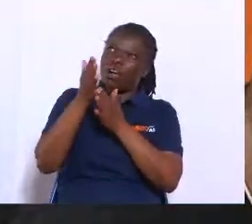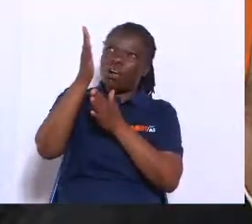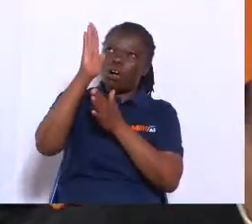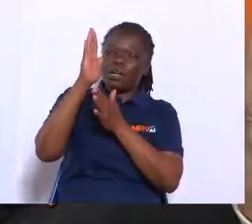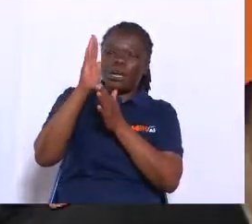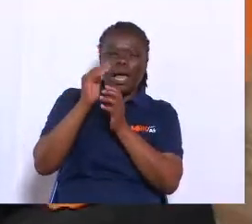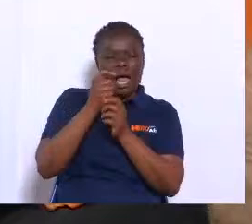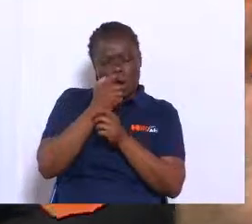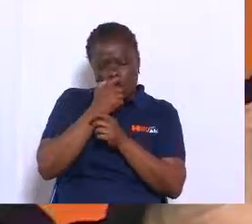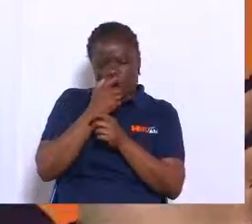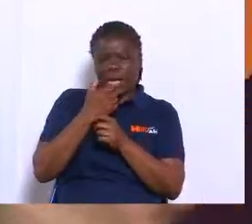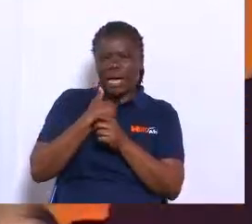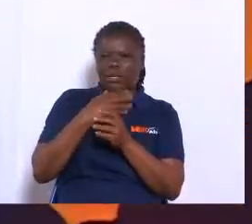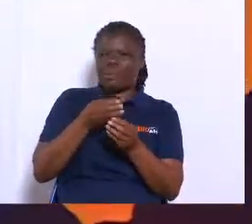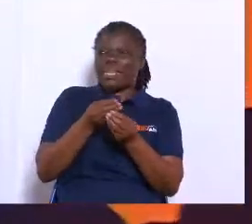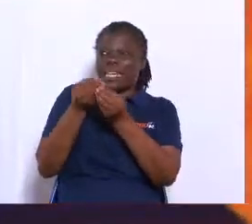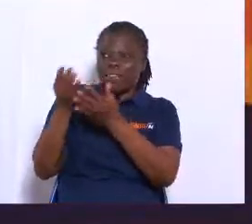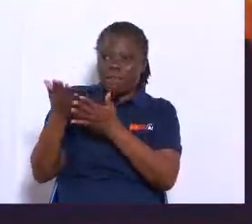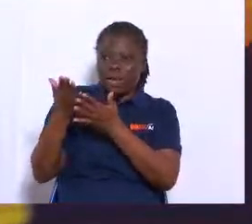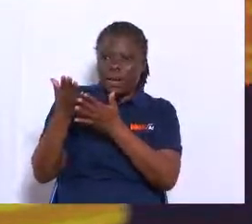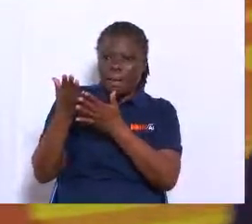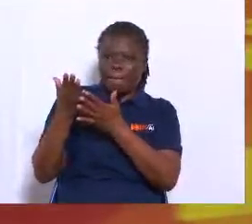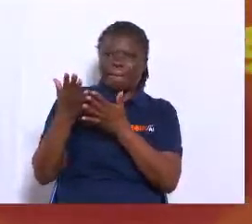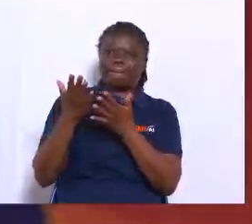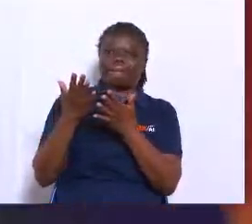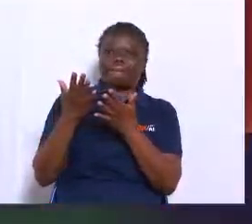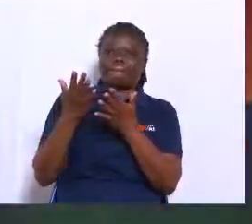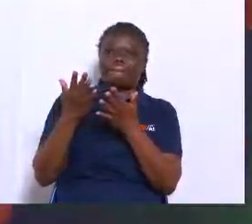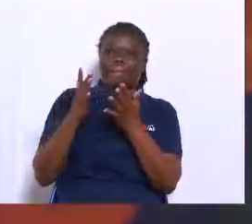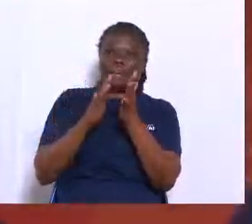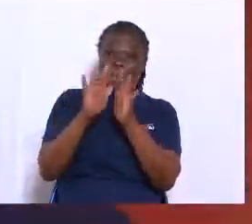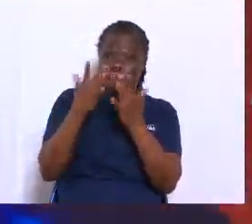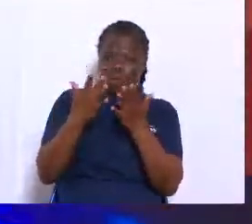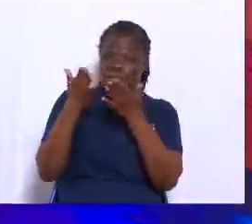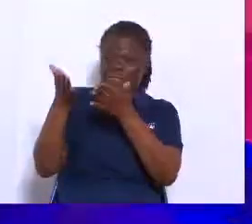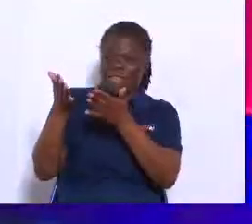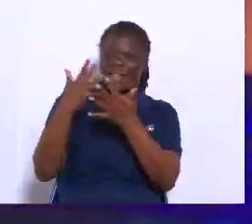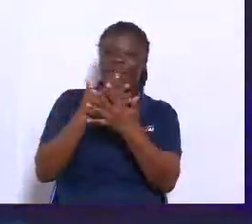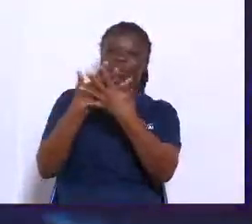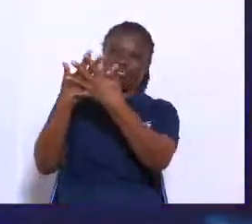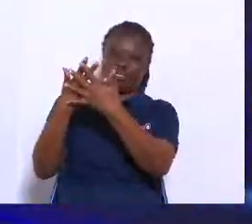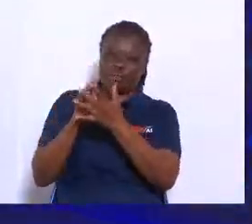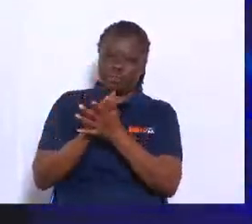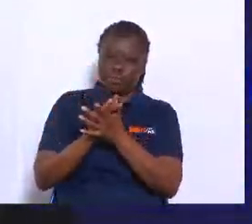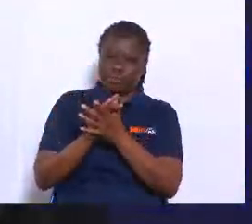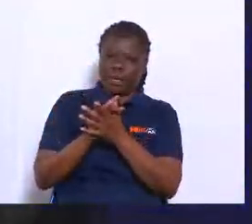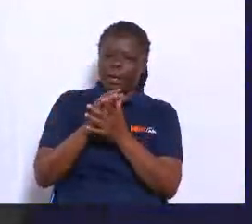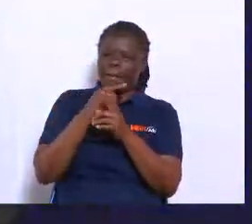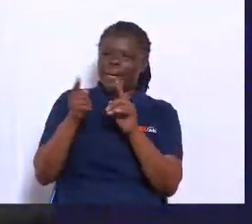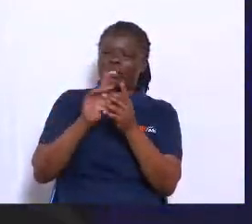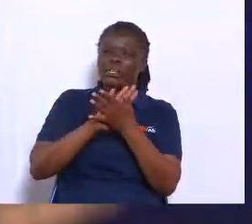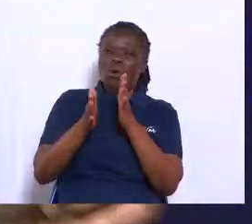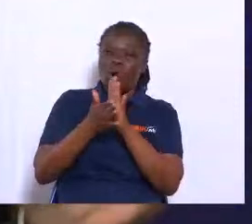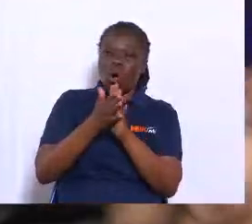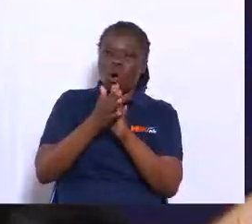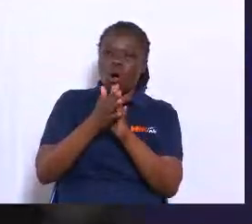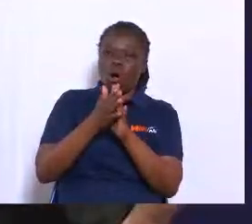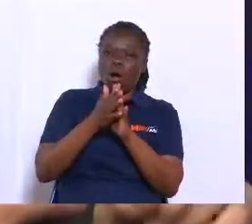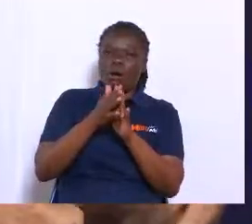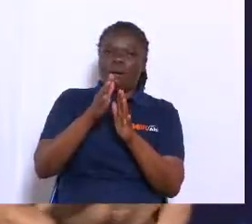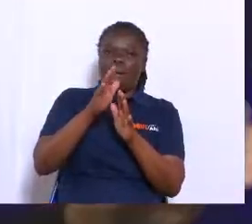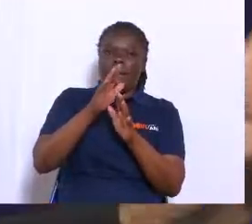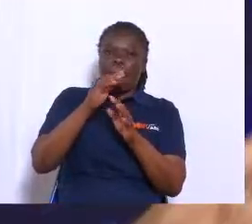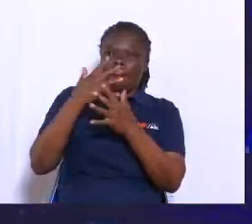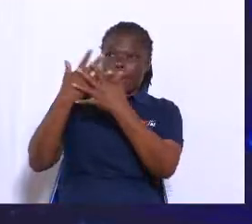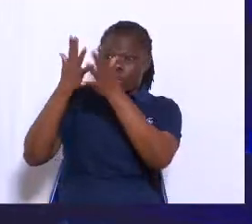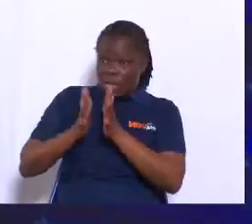Bible. I wish I had a Bible. And one day, he was in the prison yard. Now, no prisoner had a name. They took